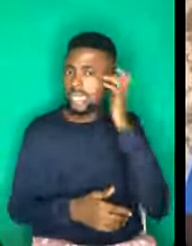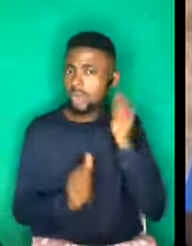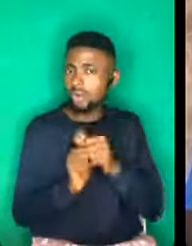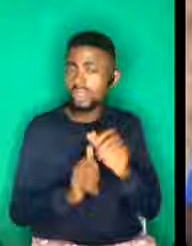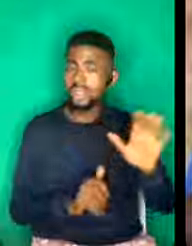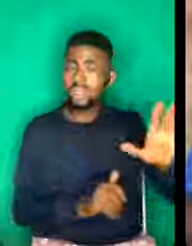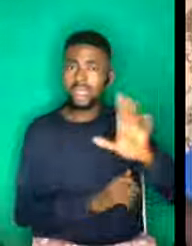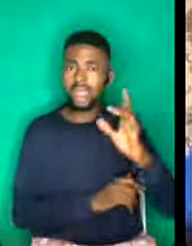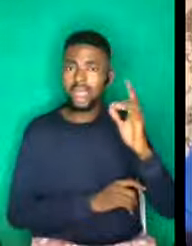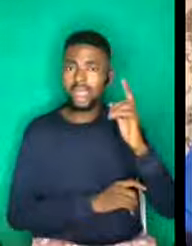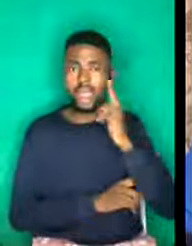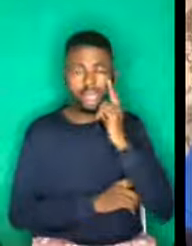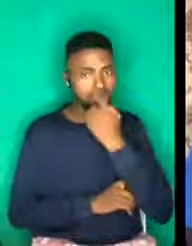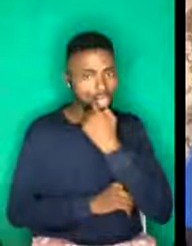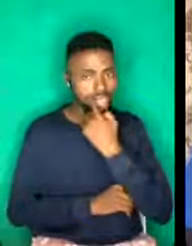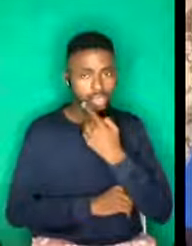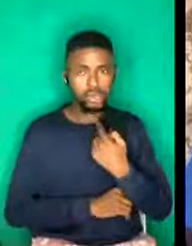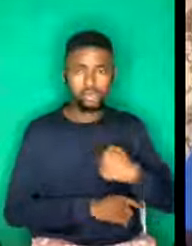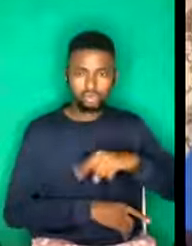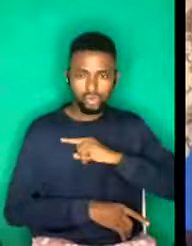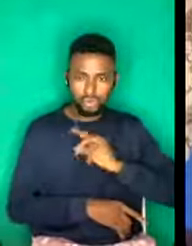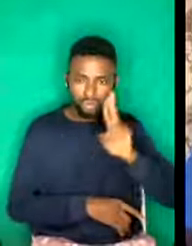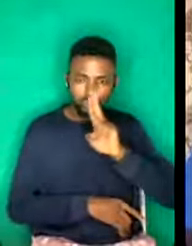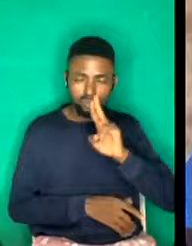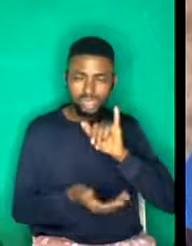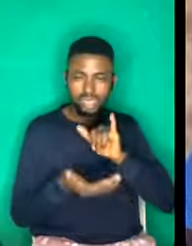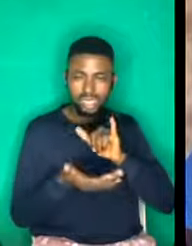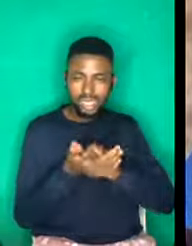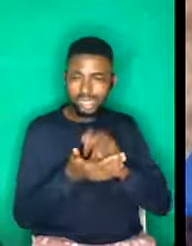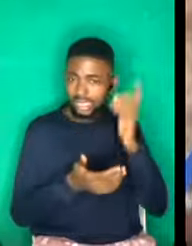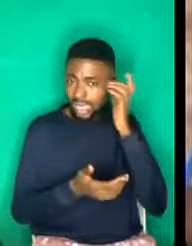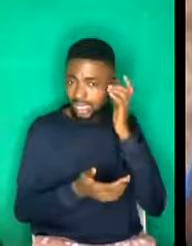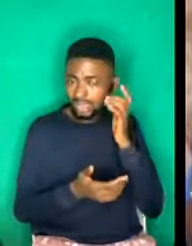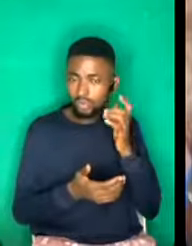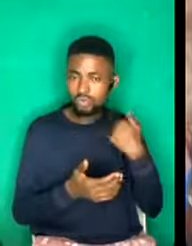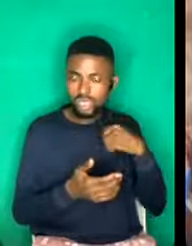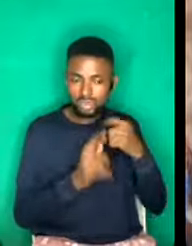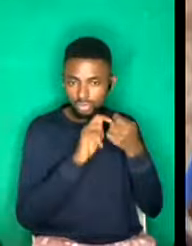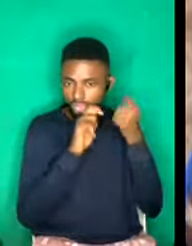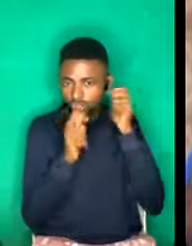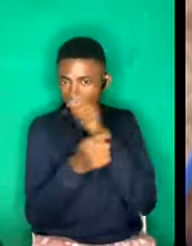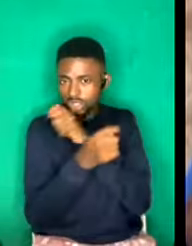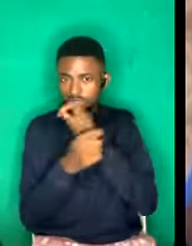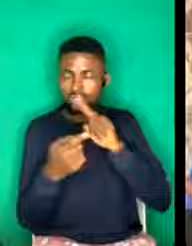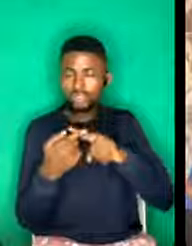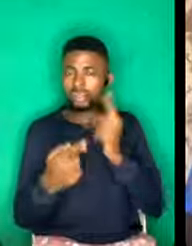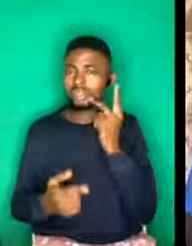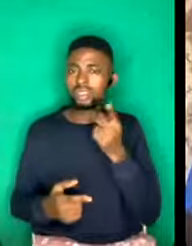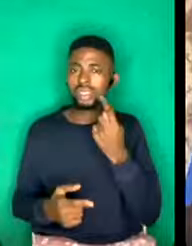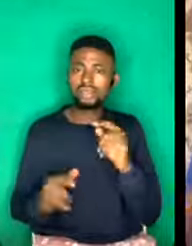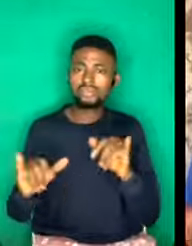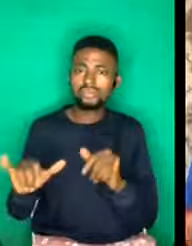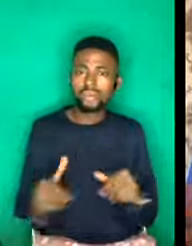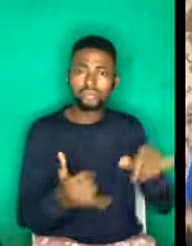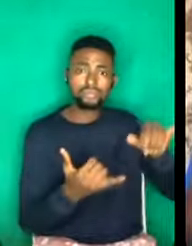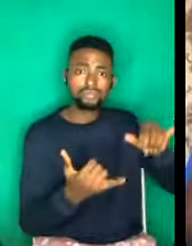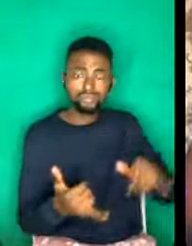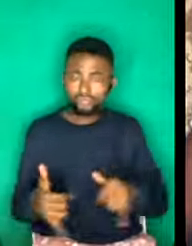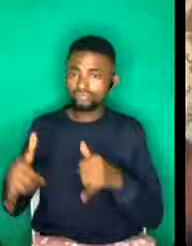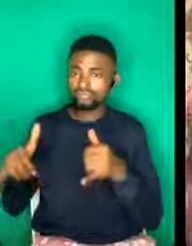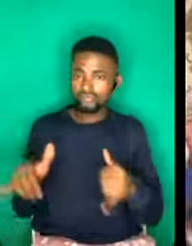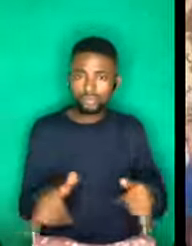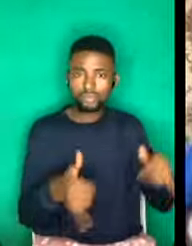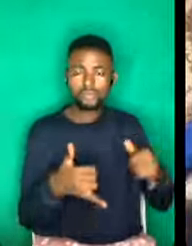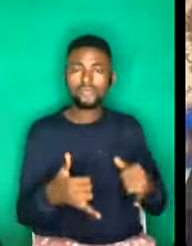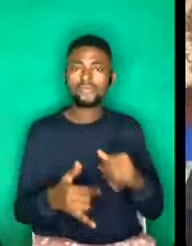hearing? We modify it for them to see the rhythm. So as they are able to see that rhythm, they're able